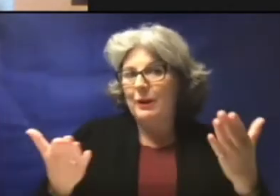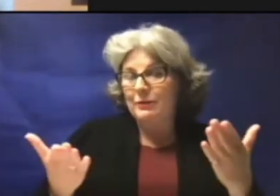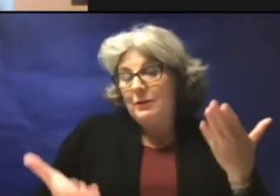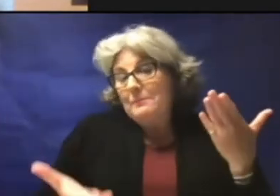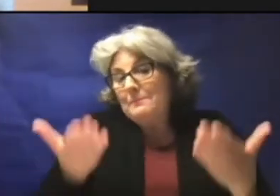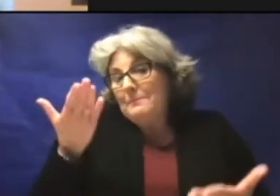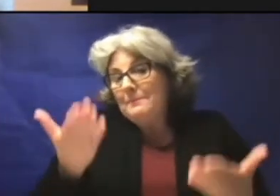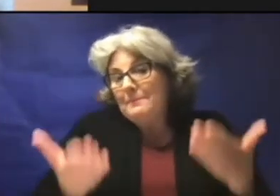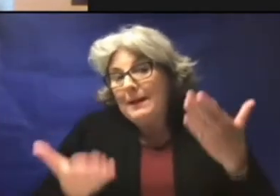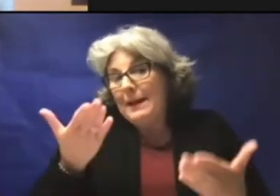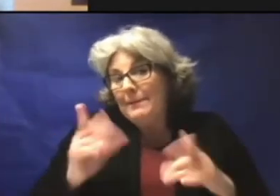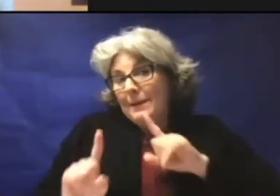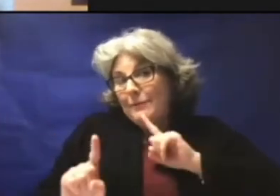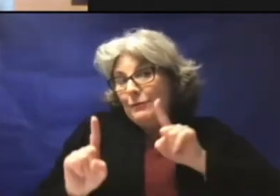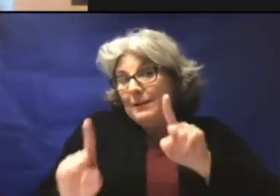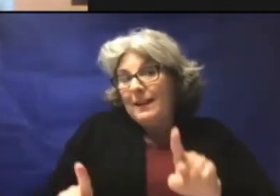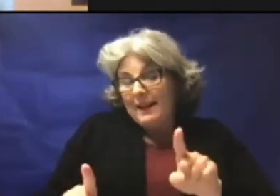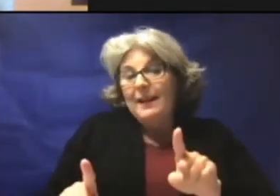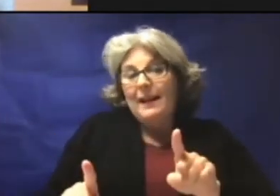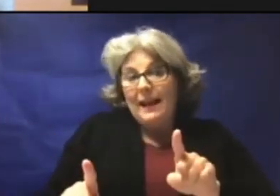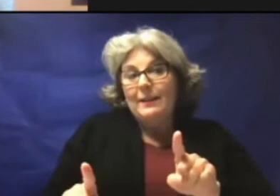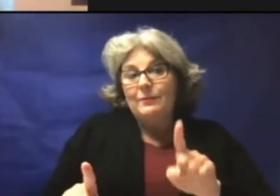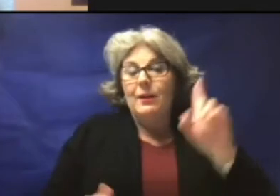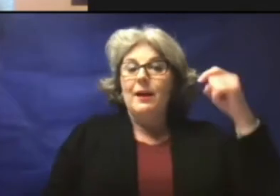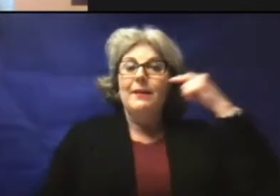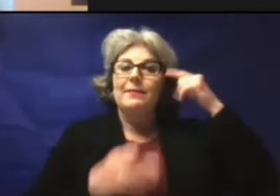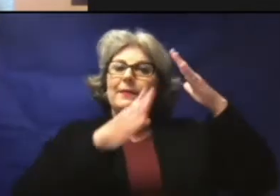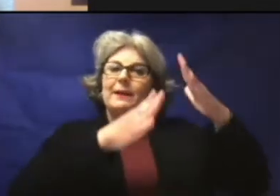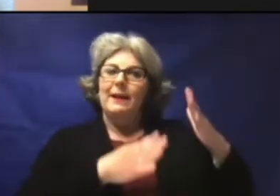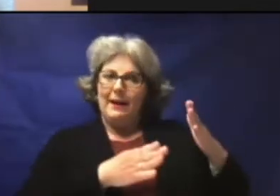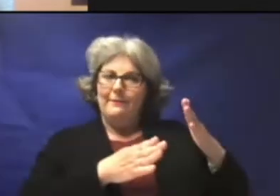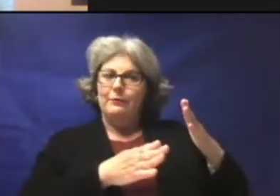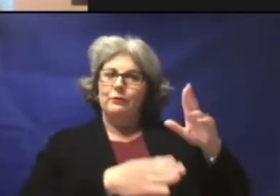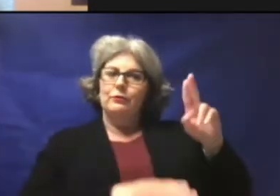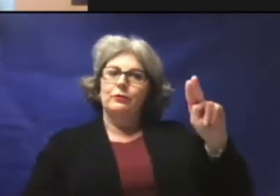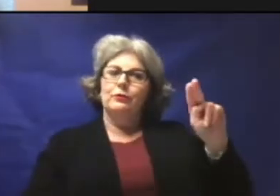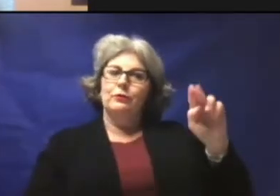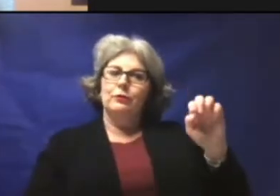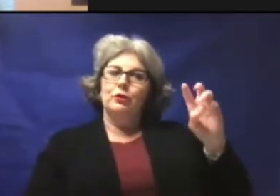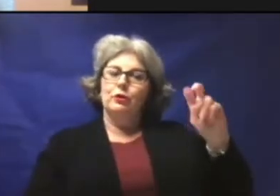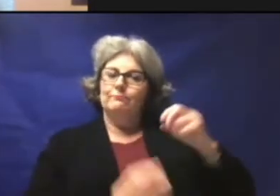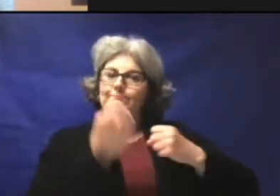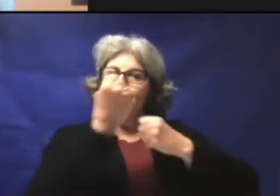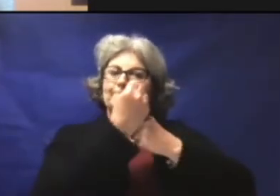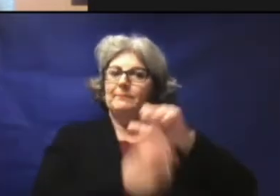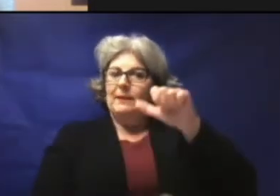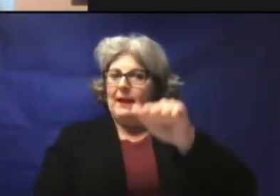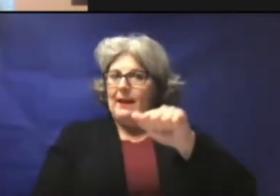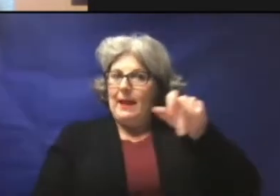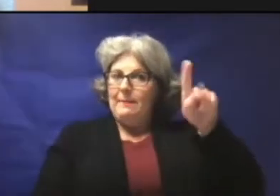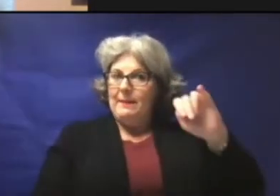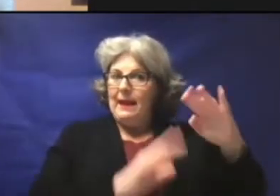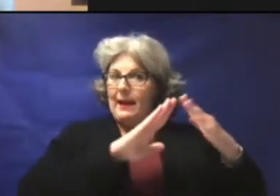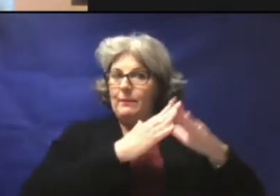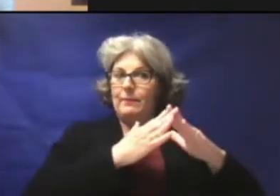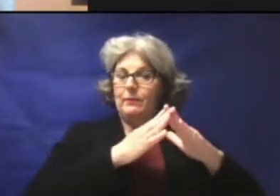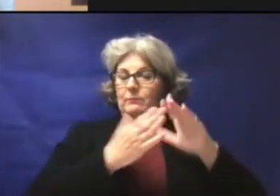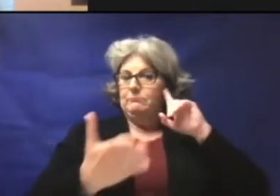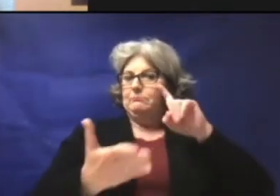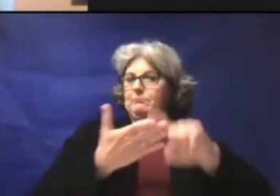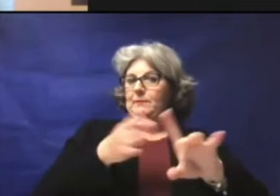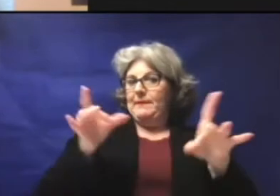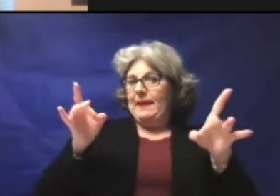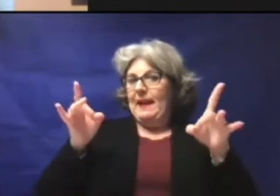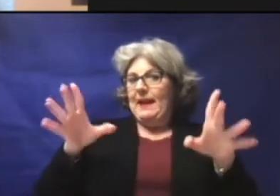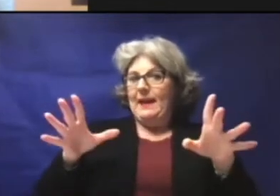if you could answer, the Governor Newsom has stood with the AAPI community, calling out the hate against